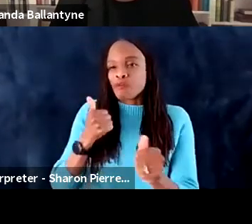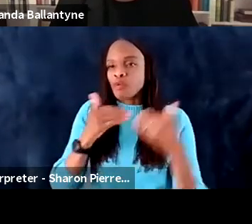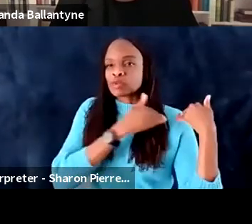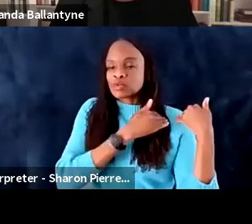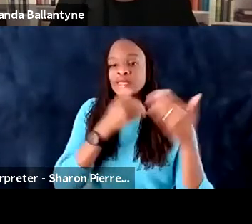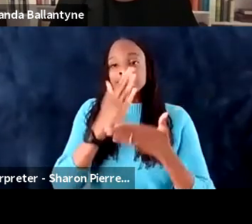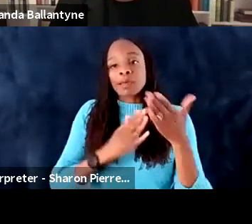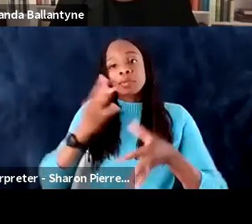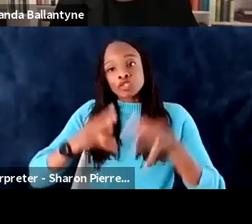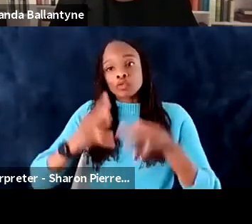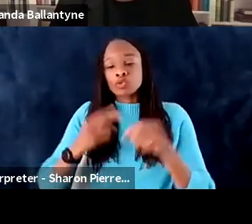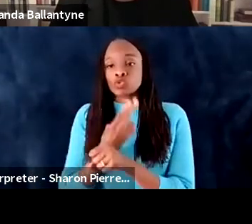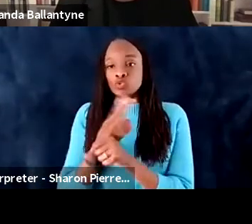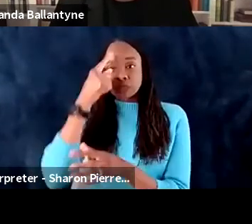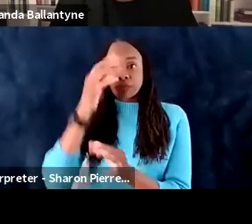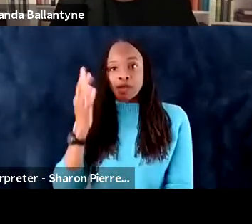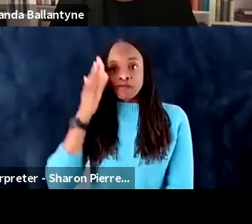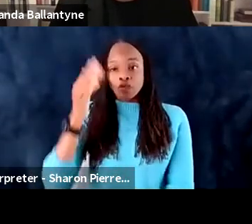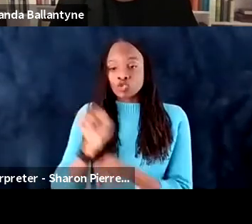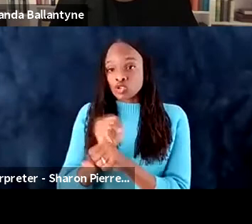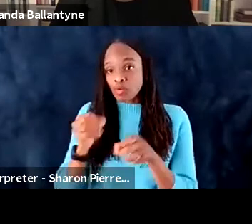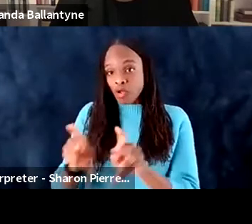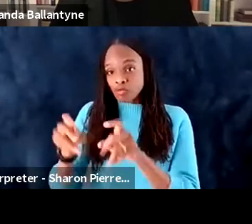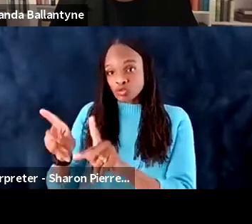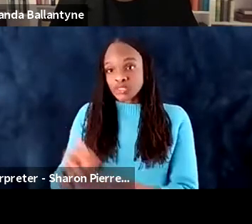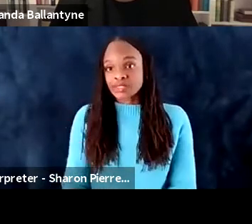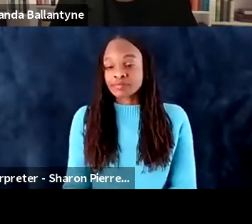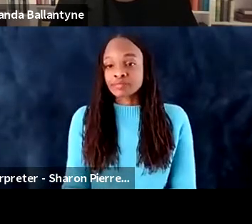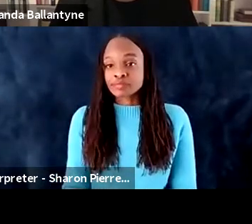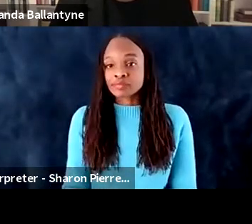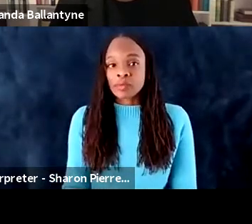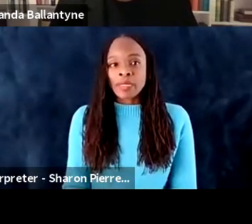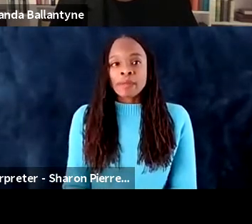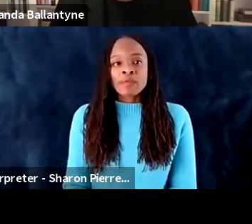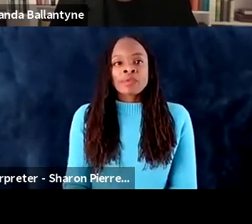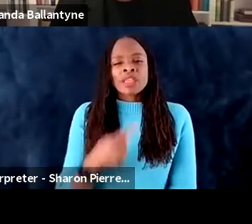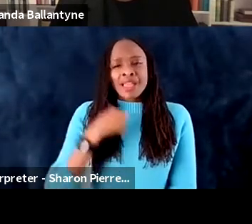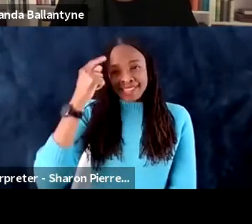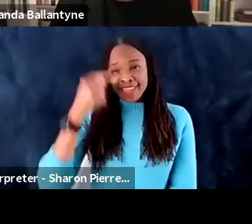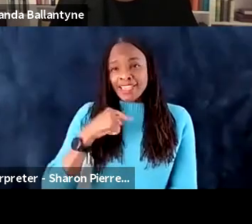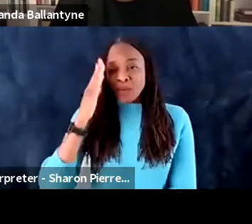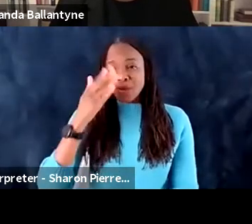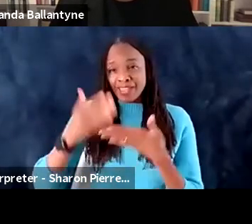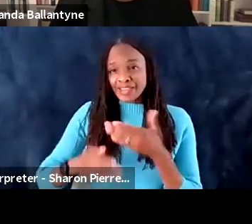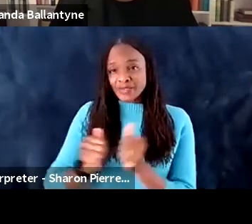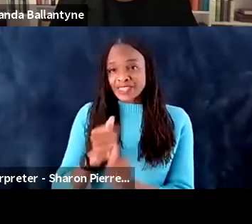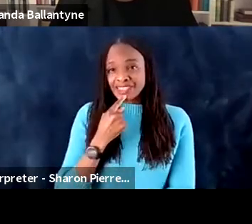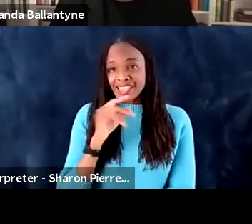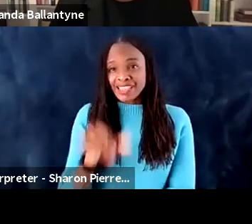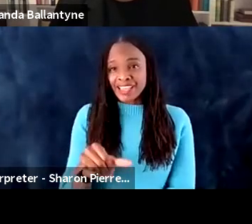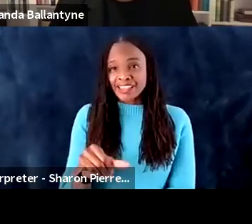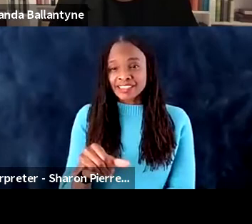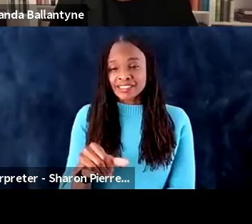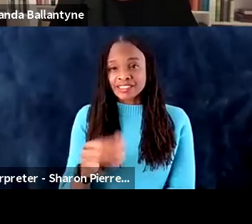being used in order to determine future job opportunities. And I think I will end by just saying that